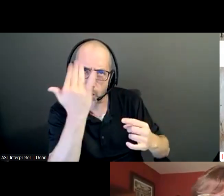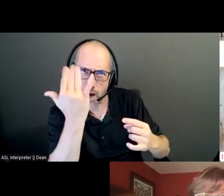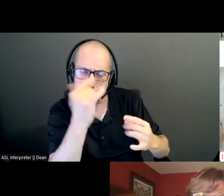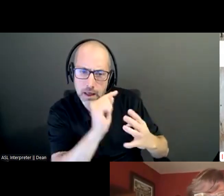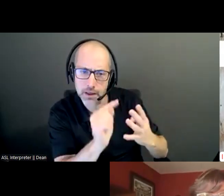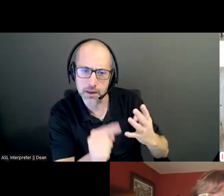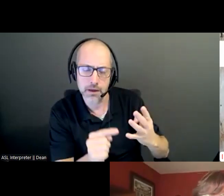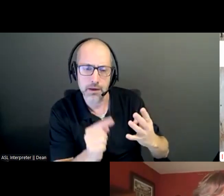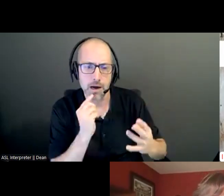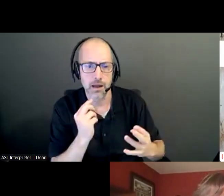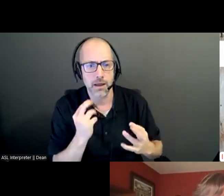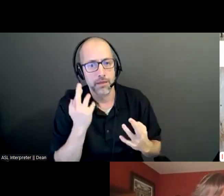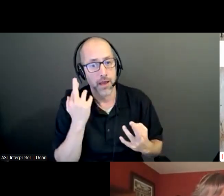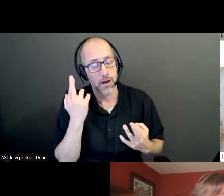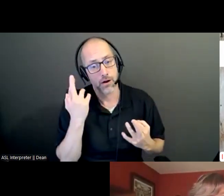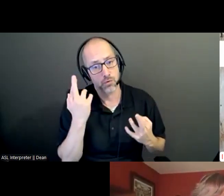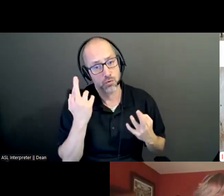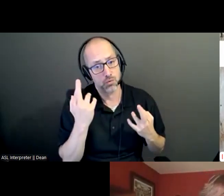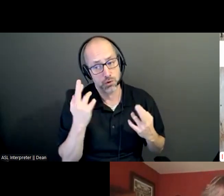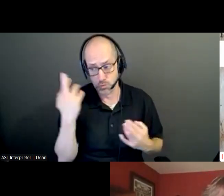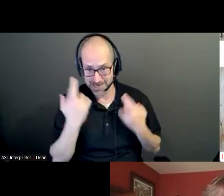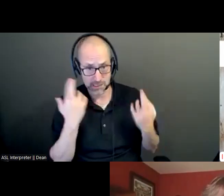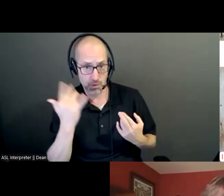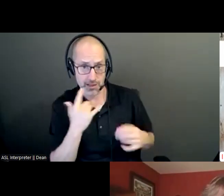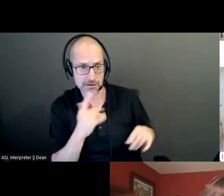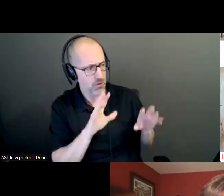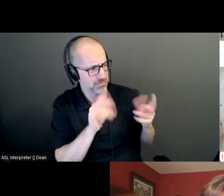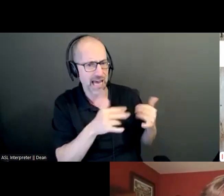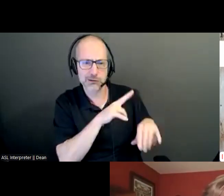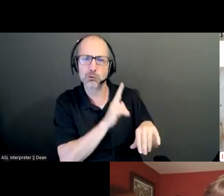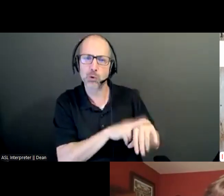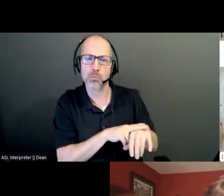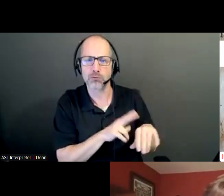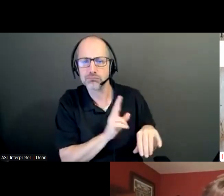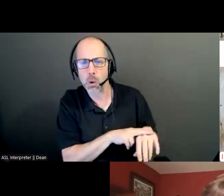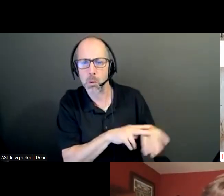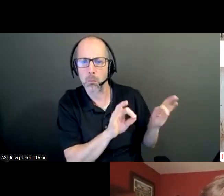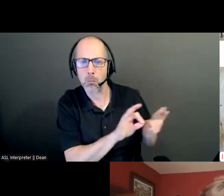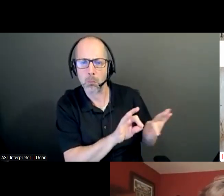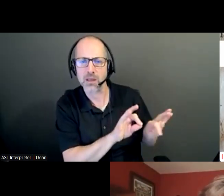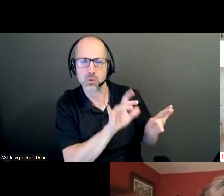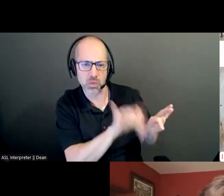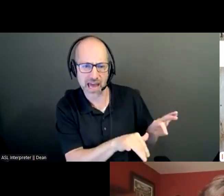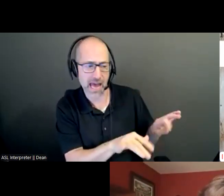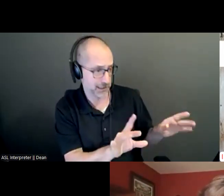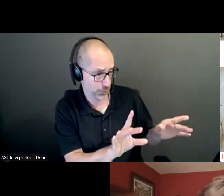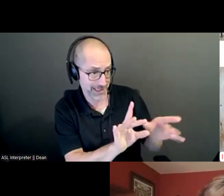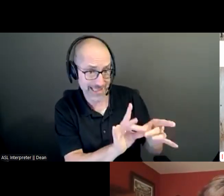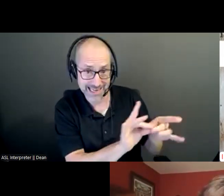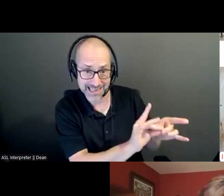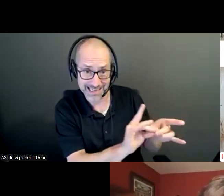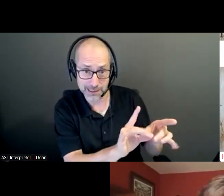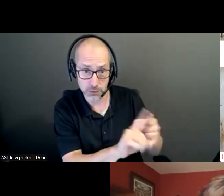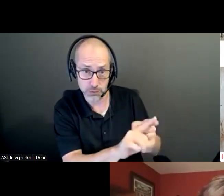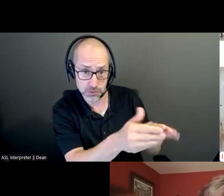are pieces that are normal within the lifespan. So we're not grouping these together as things that